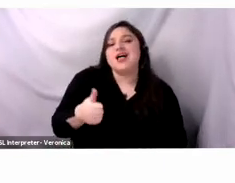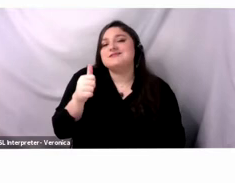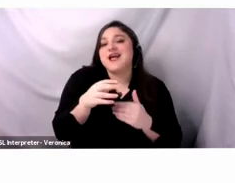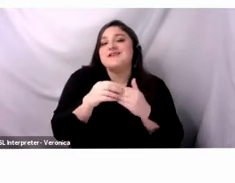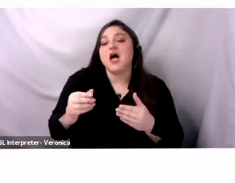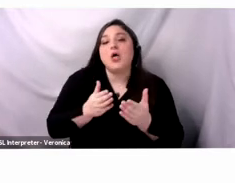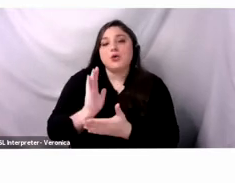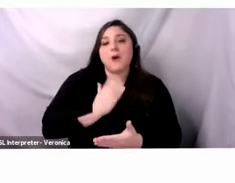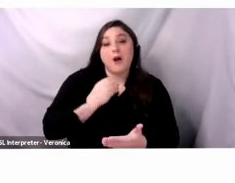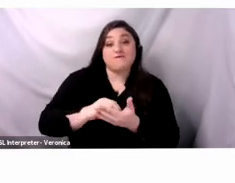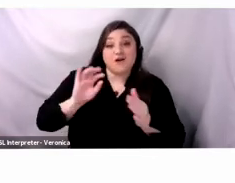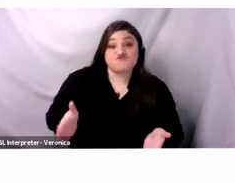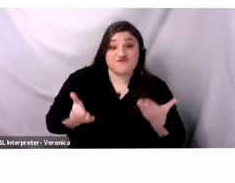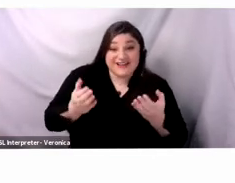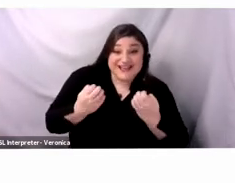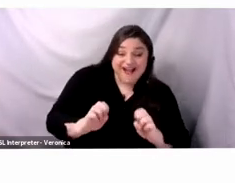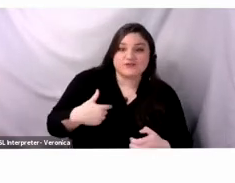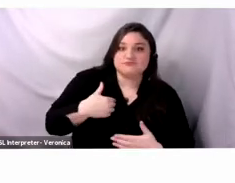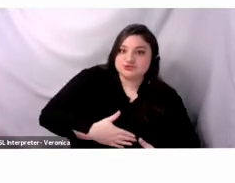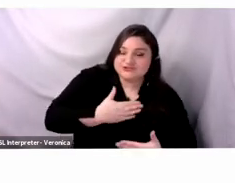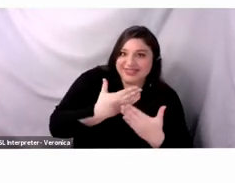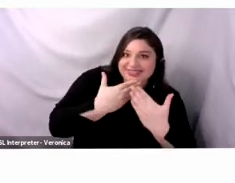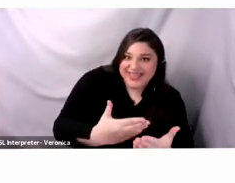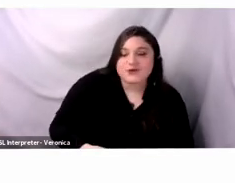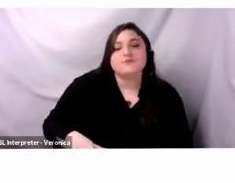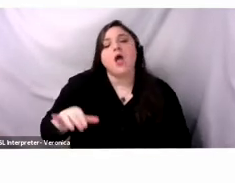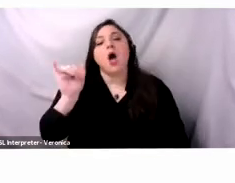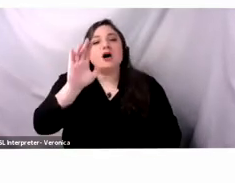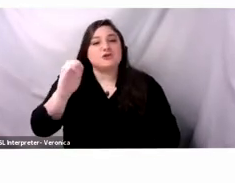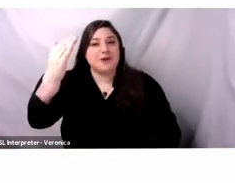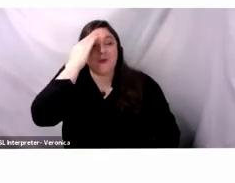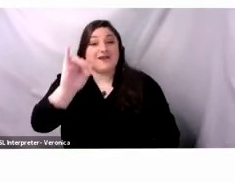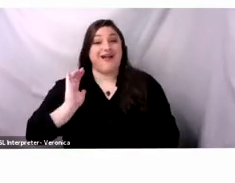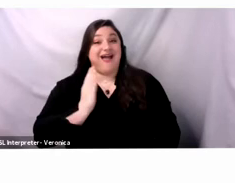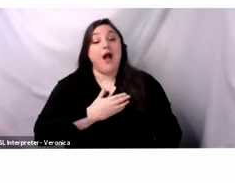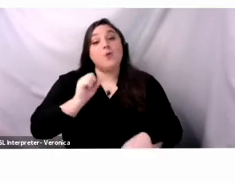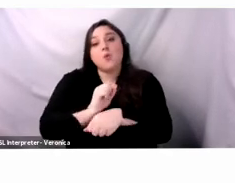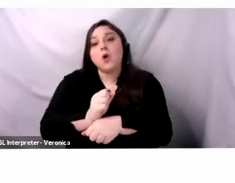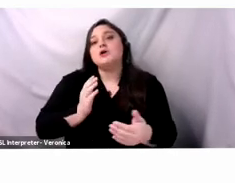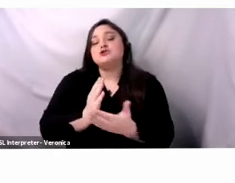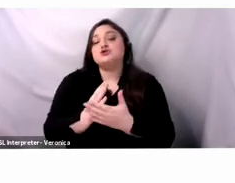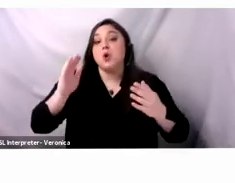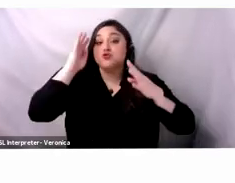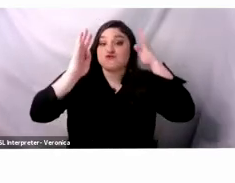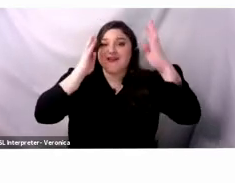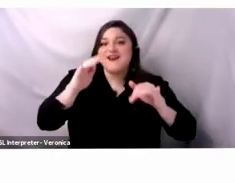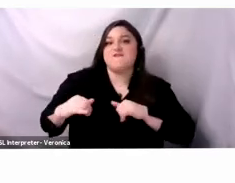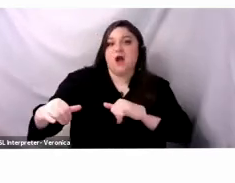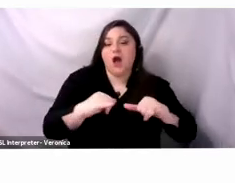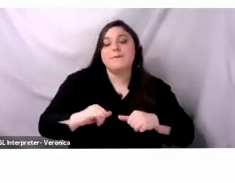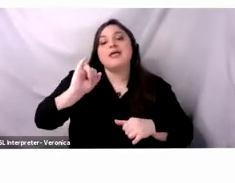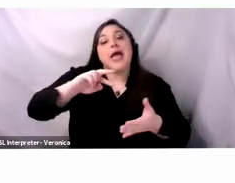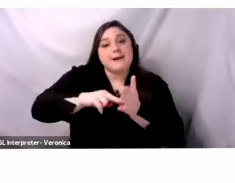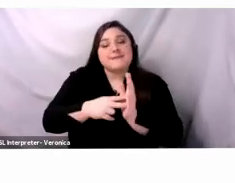our fundraising efforts. And please note that our work is under Creative Commons, which is an open license that allows for content